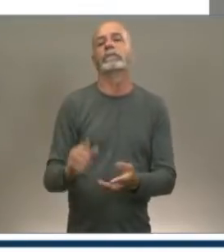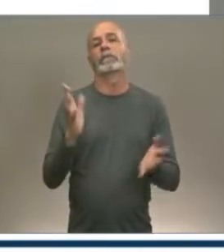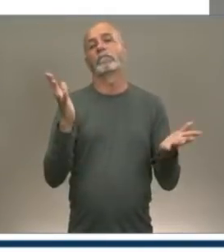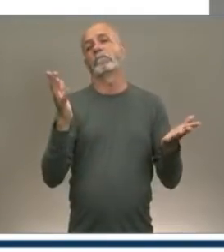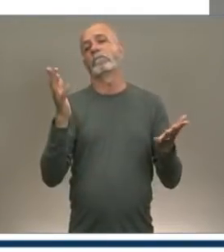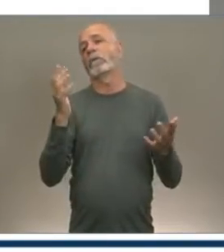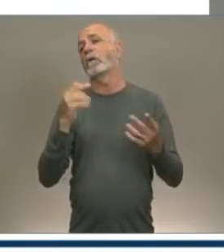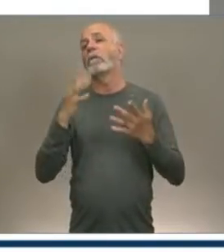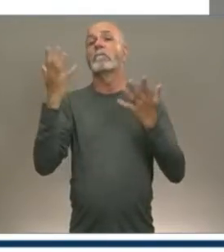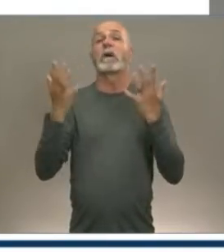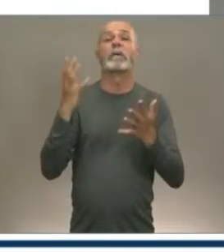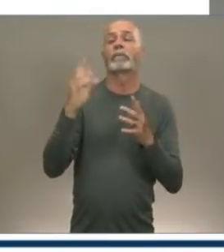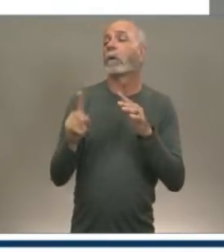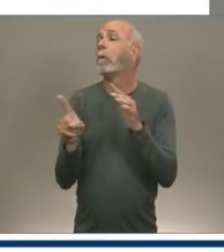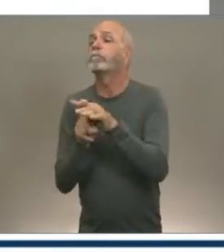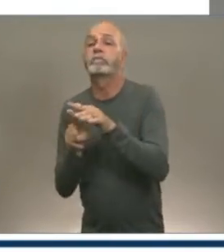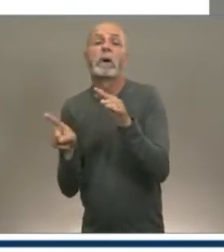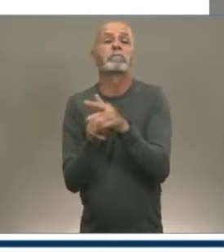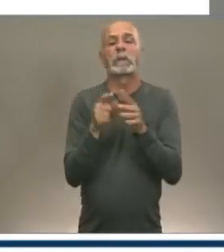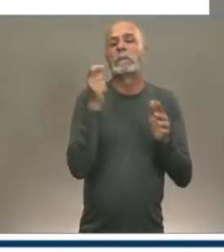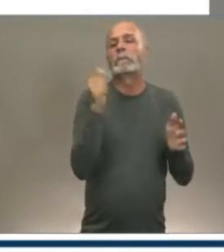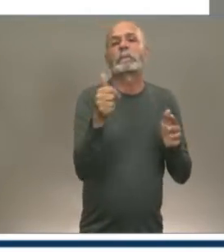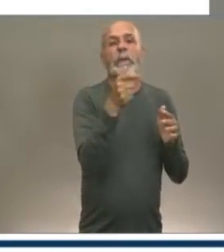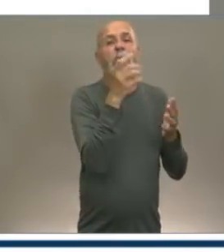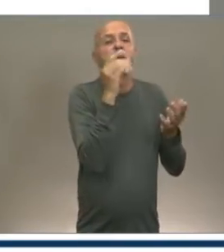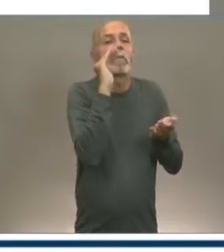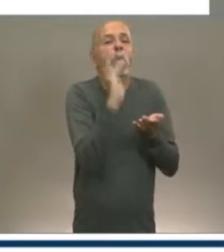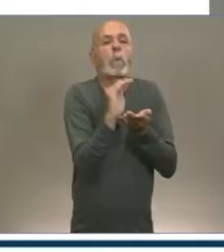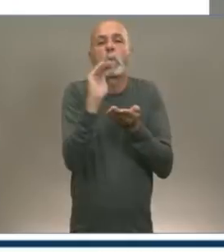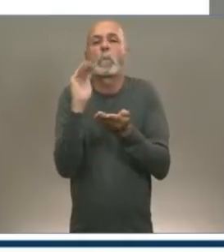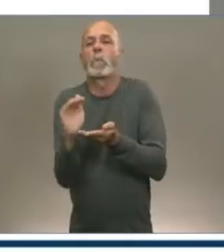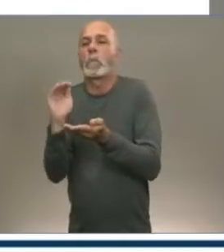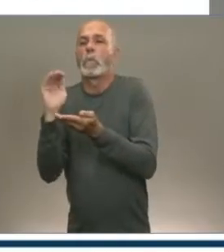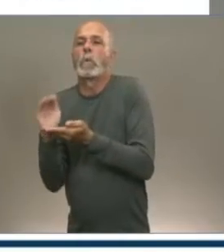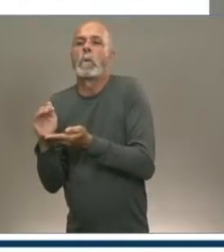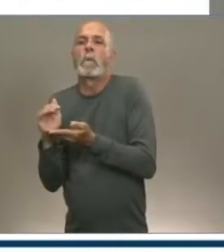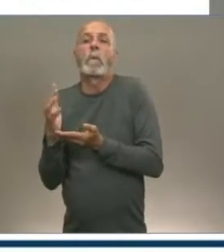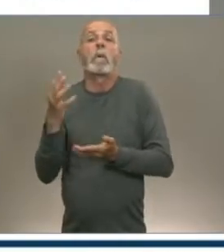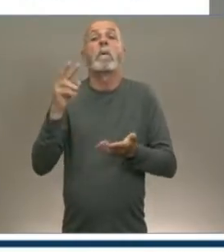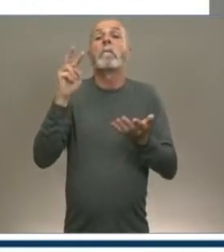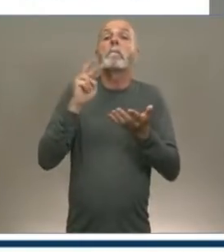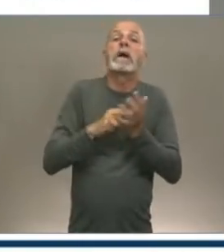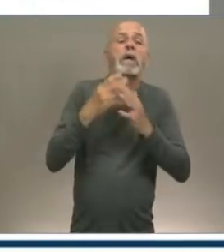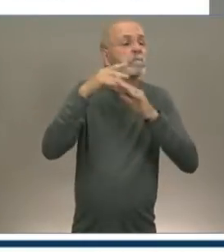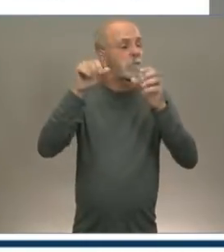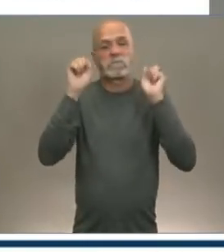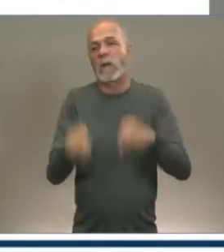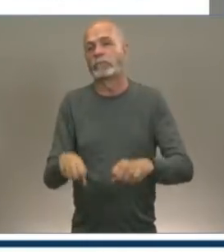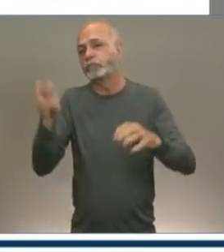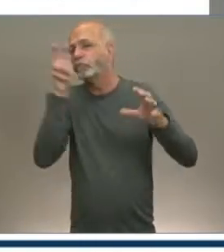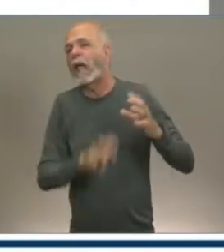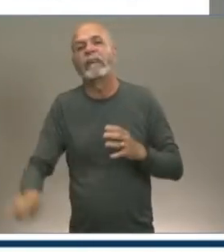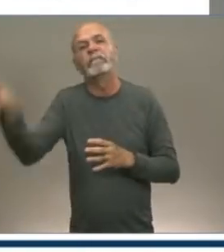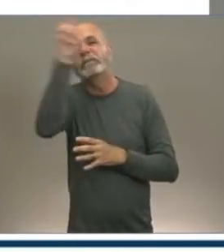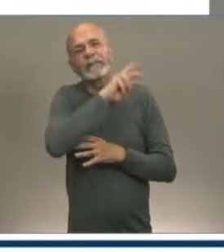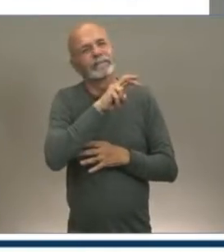COVID case. 2 doses means traveling more freely. We are so close to the finish